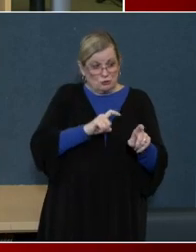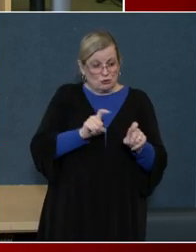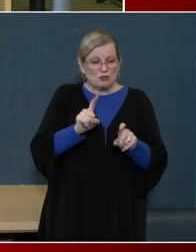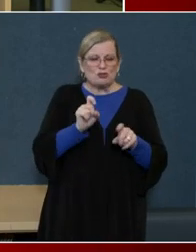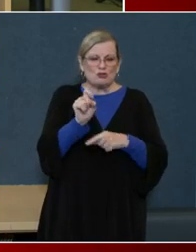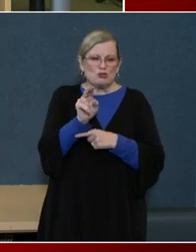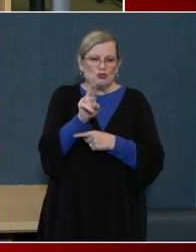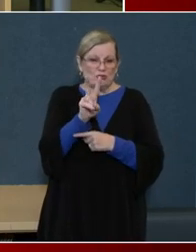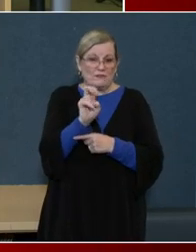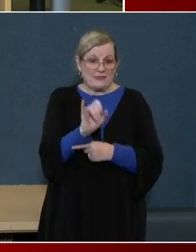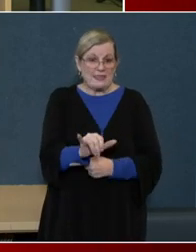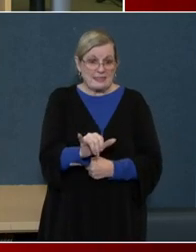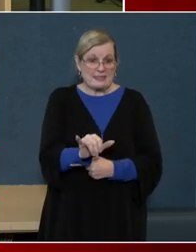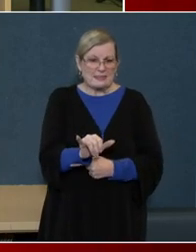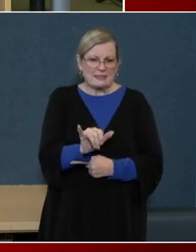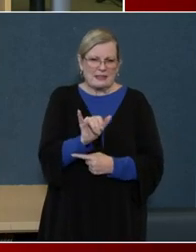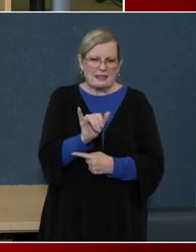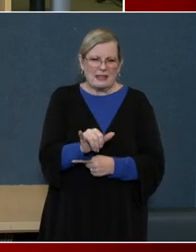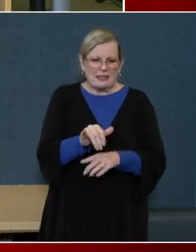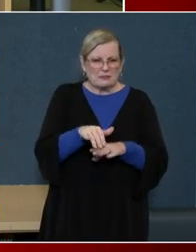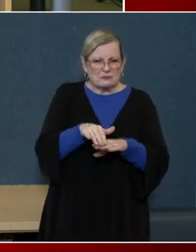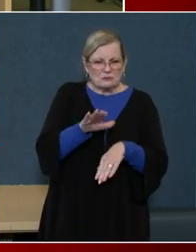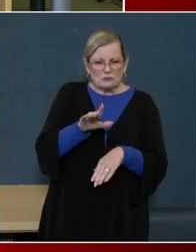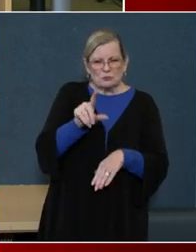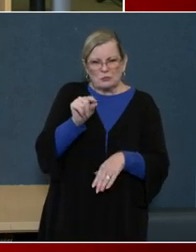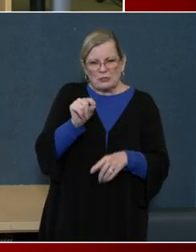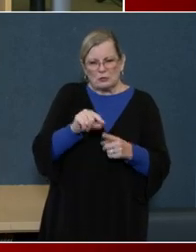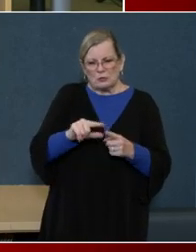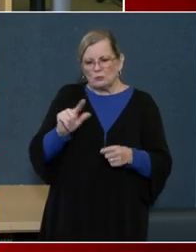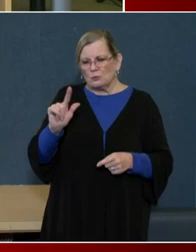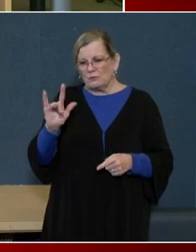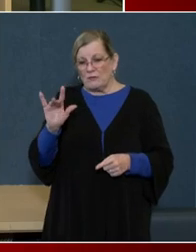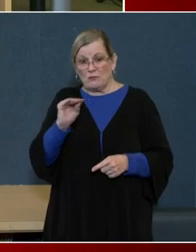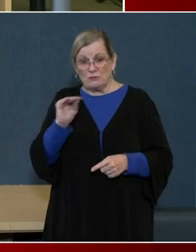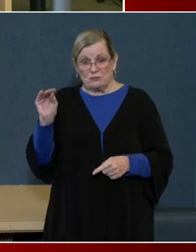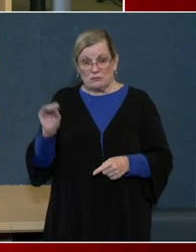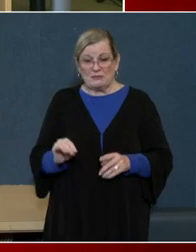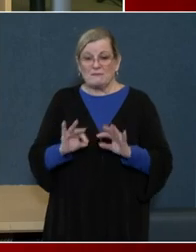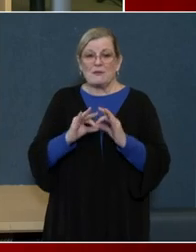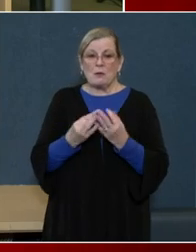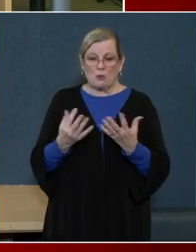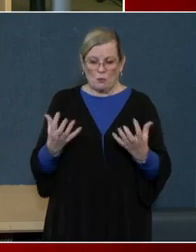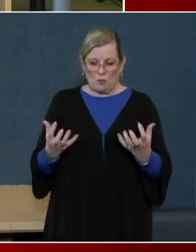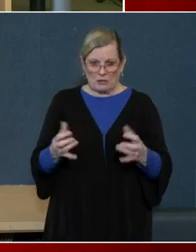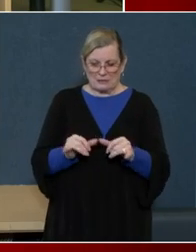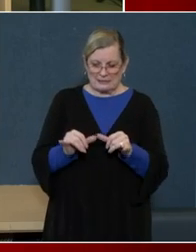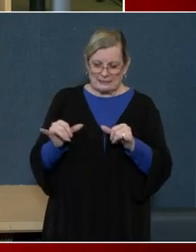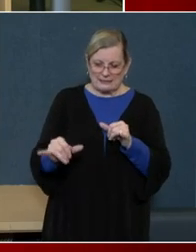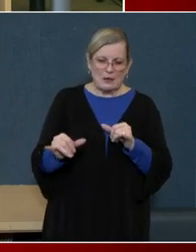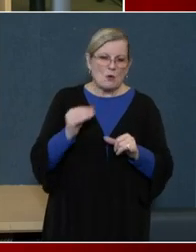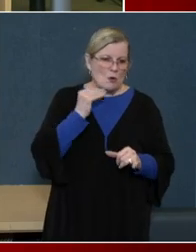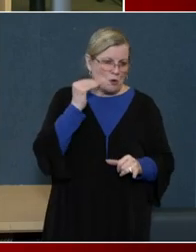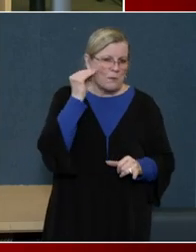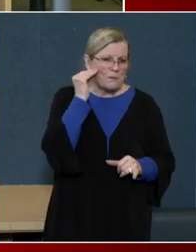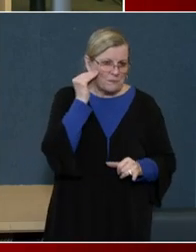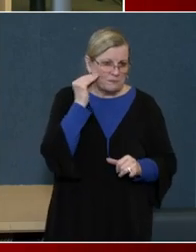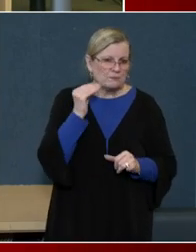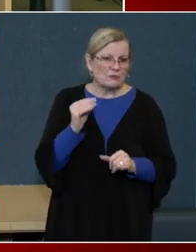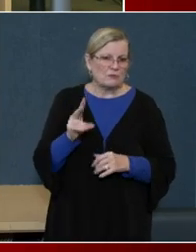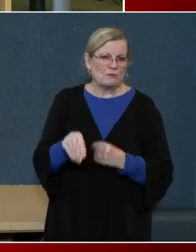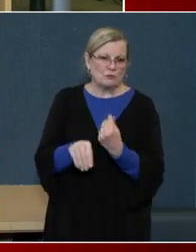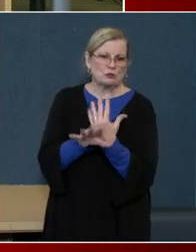least 20-25%, possibly more, of our families want to continue to learn at home, and what's happening right now is working for